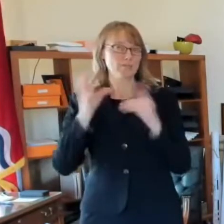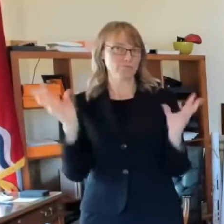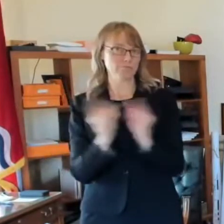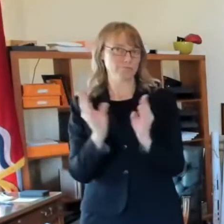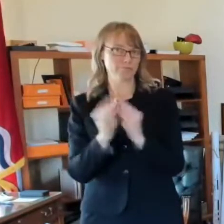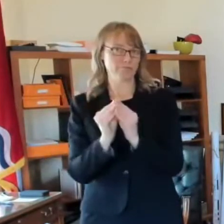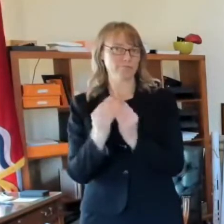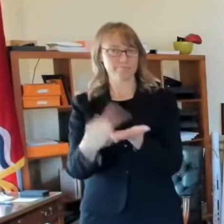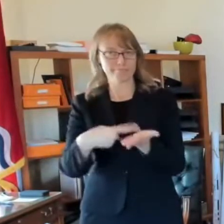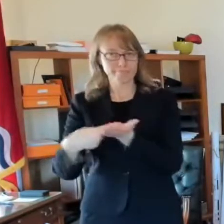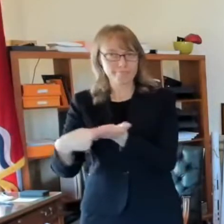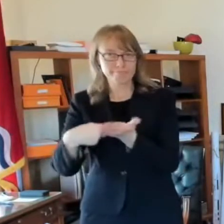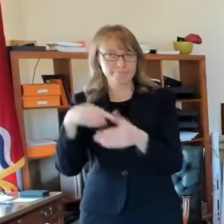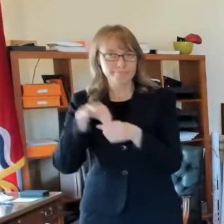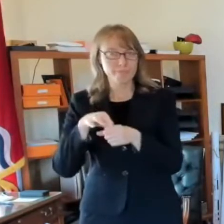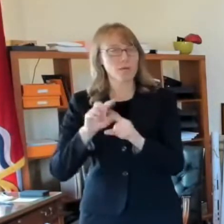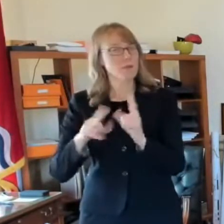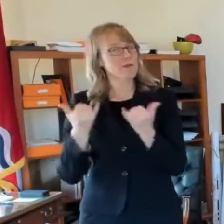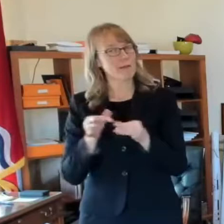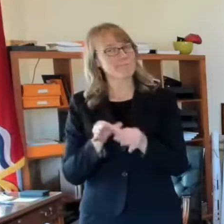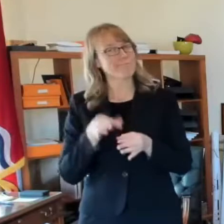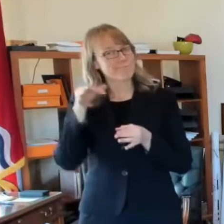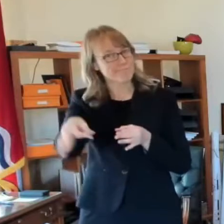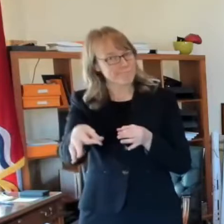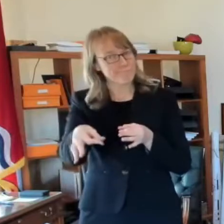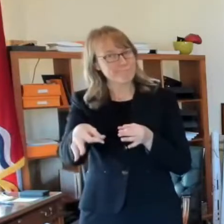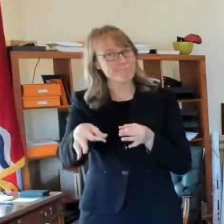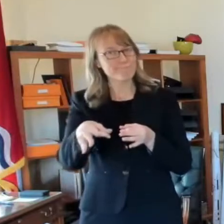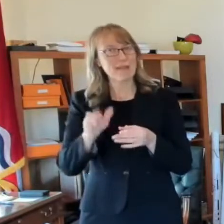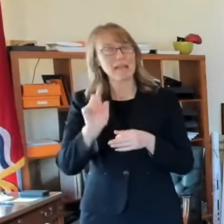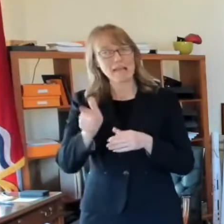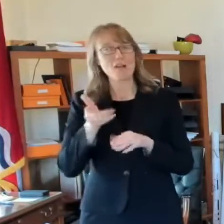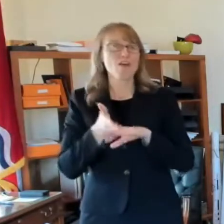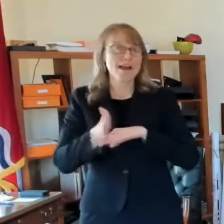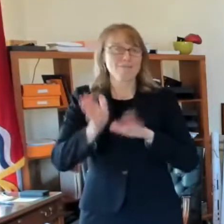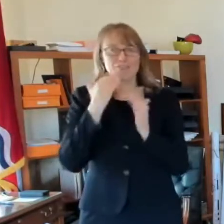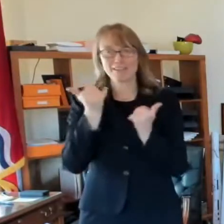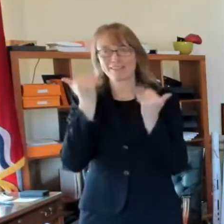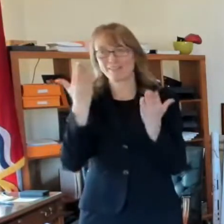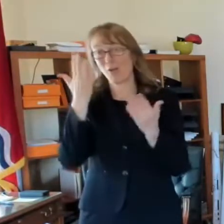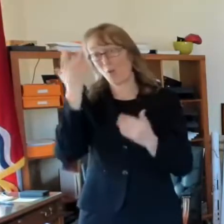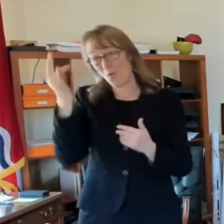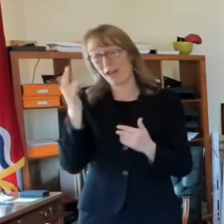they've postponed that until after Thanksgiving because of the COVID cases in their midst.